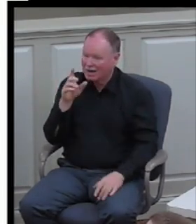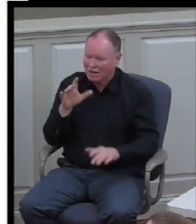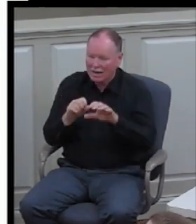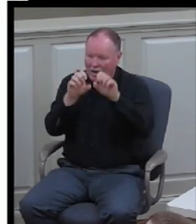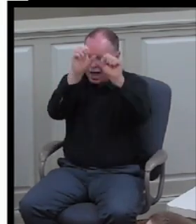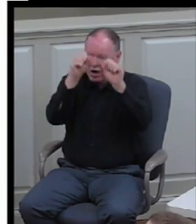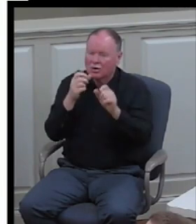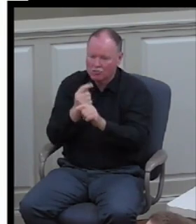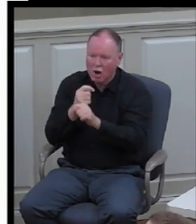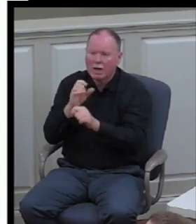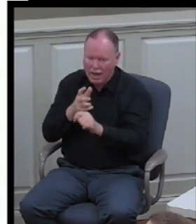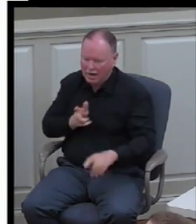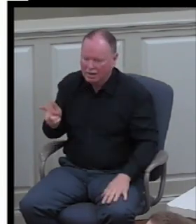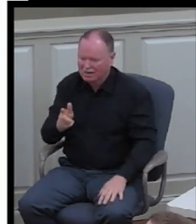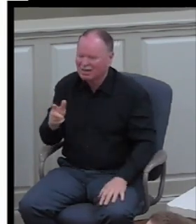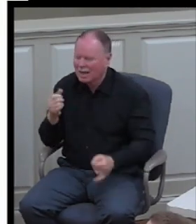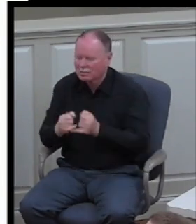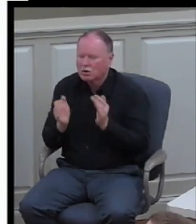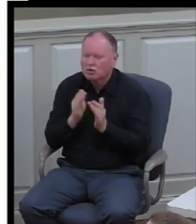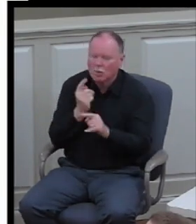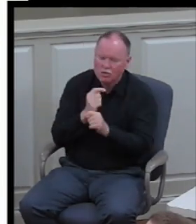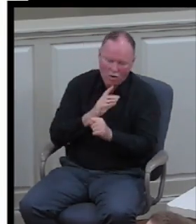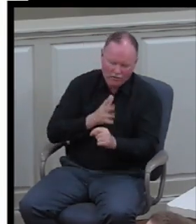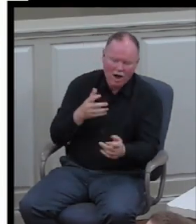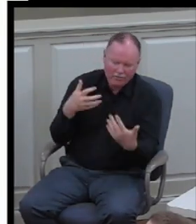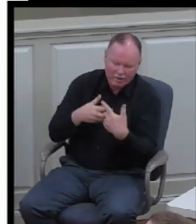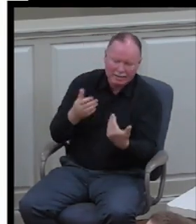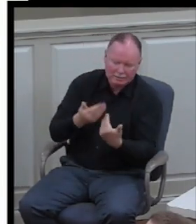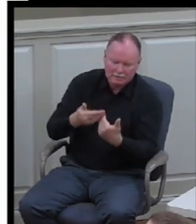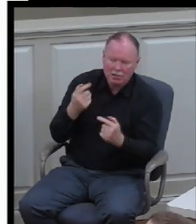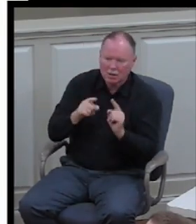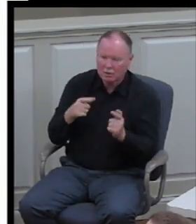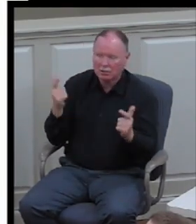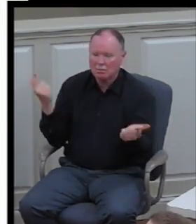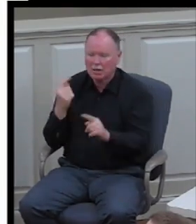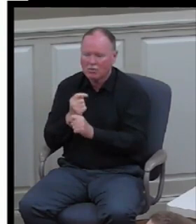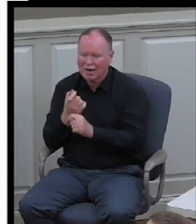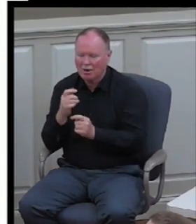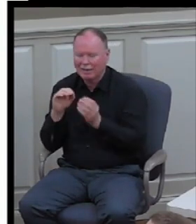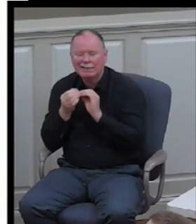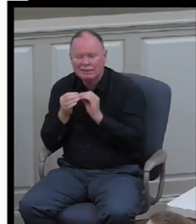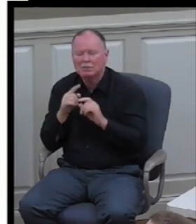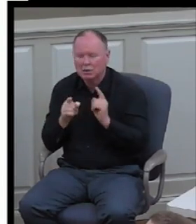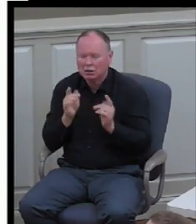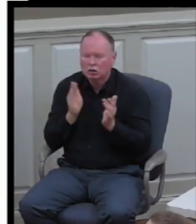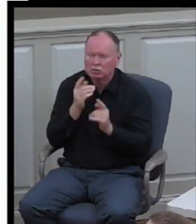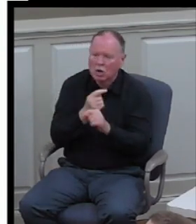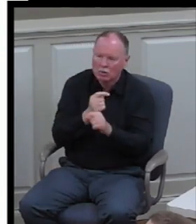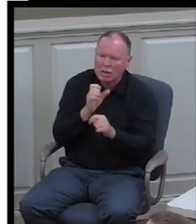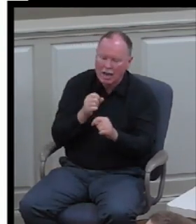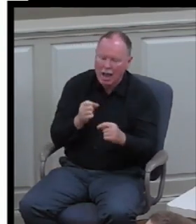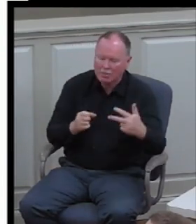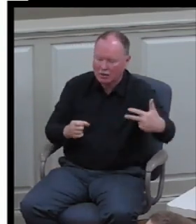smaller trucks won't have an issue, and then smaller trucks could have the opportunity to